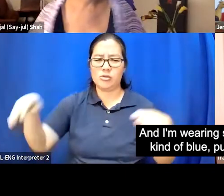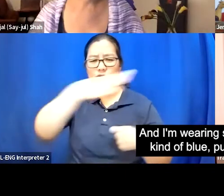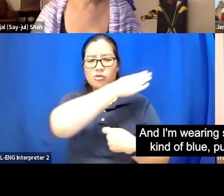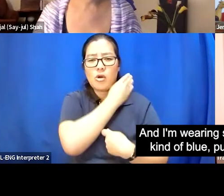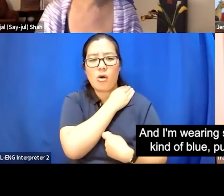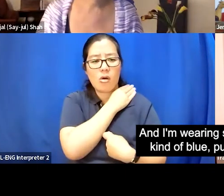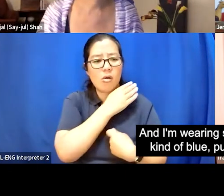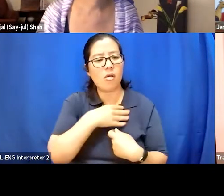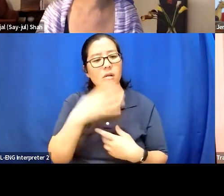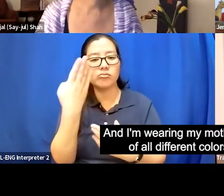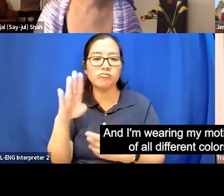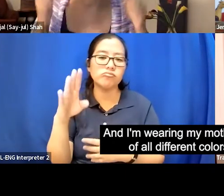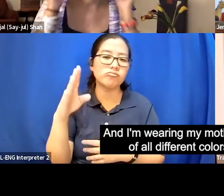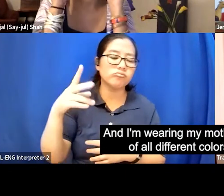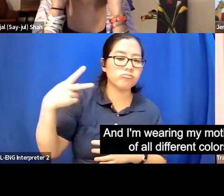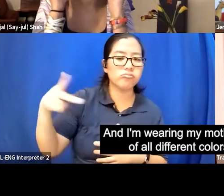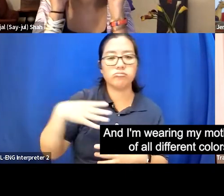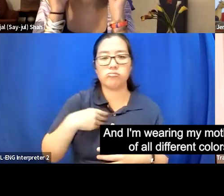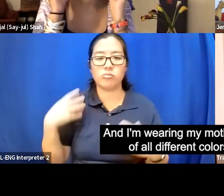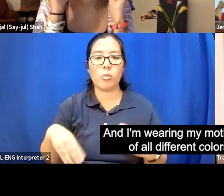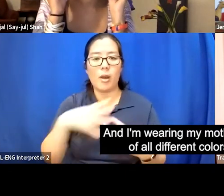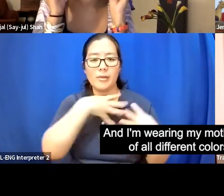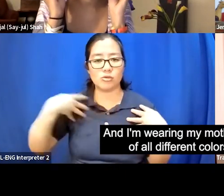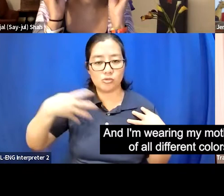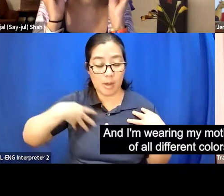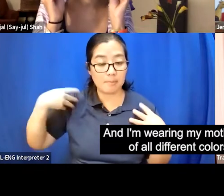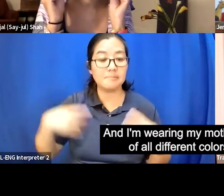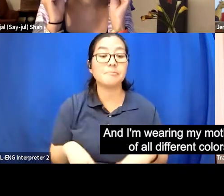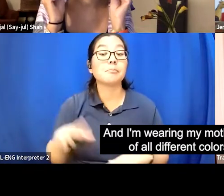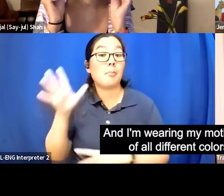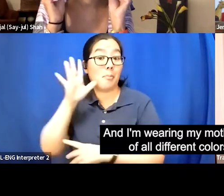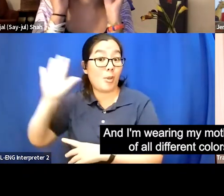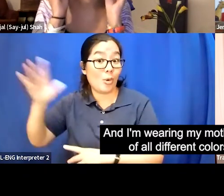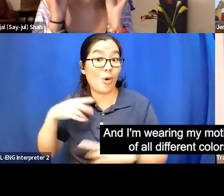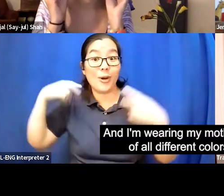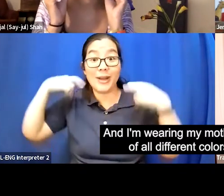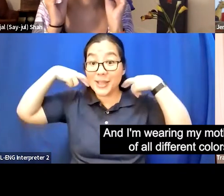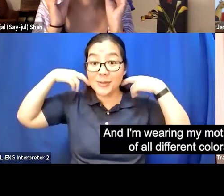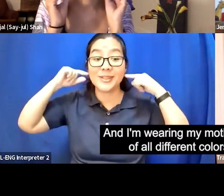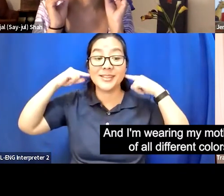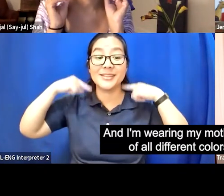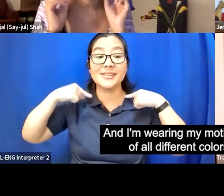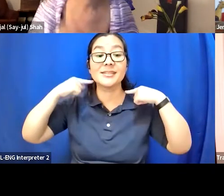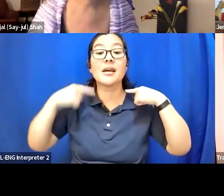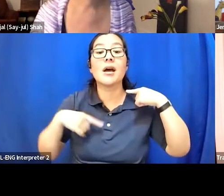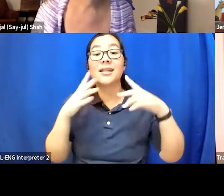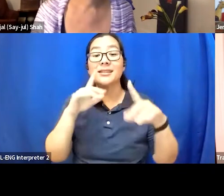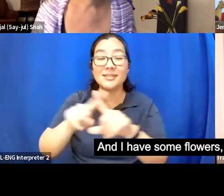purple, white. And I'm wearing my mother's dangly earrings of all different colors from the